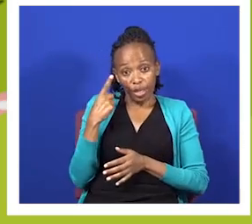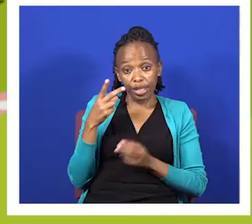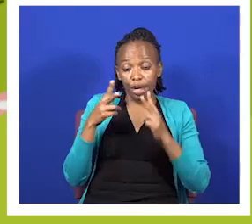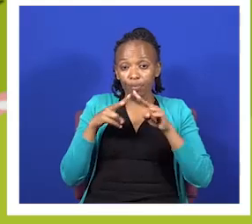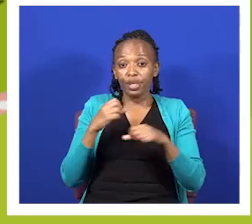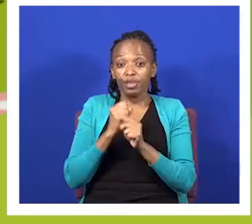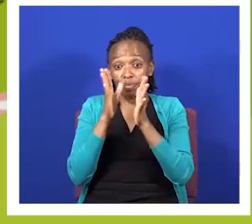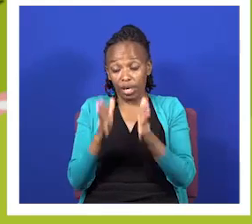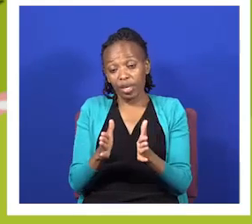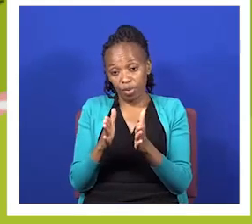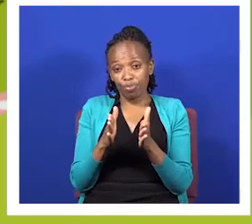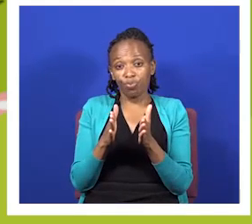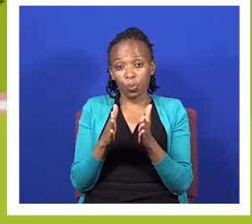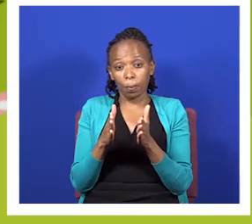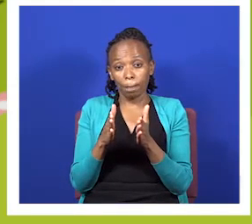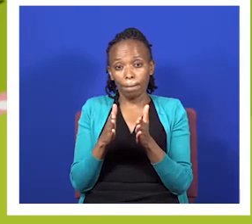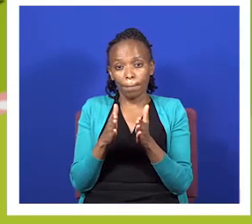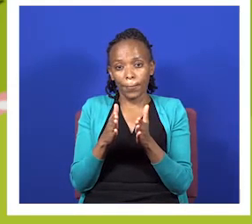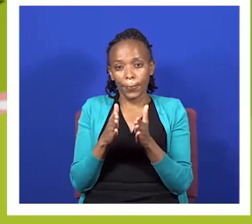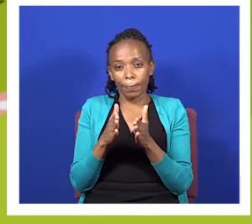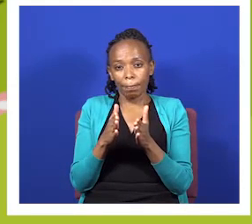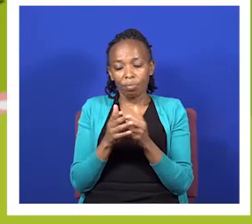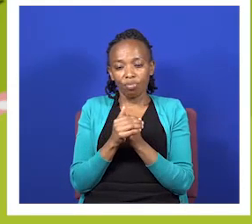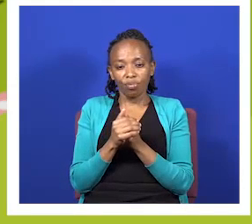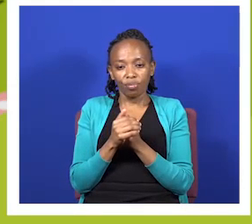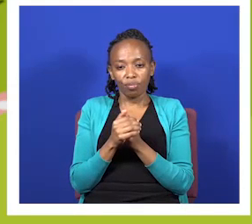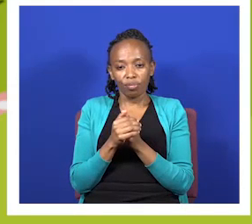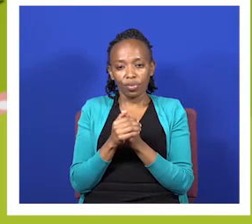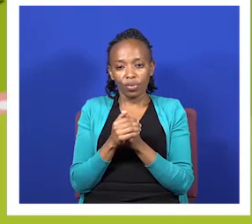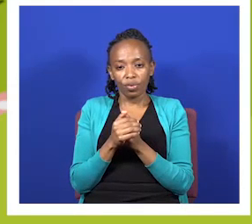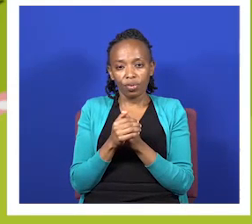A peacemaker? Mm-hmm.